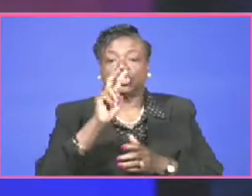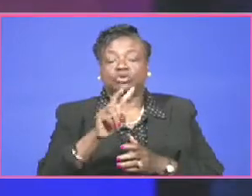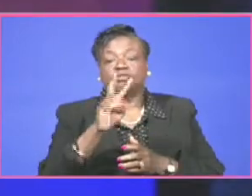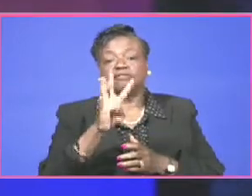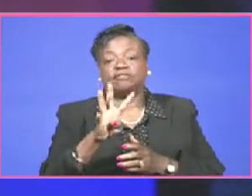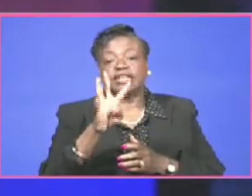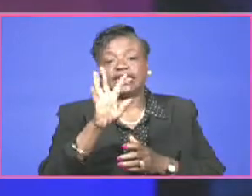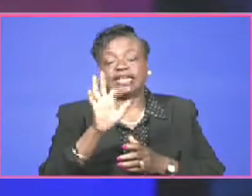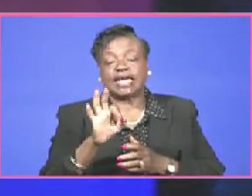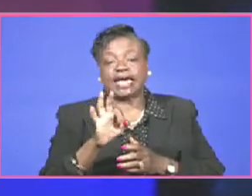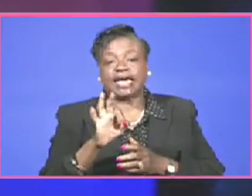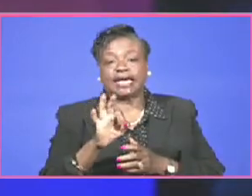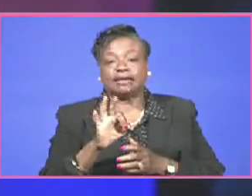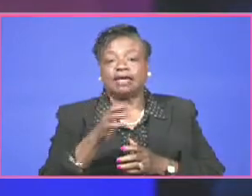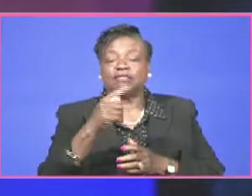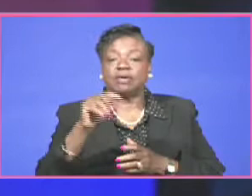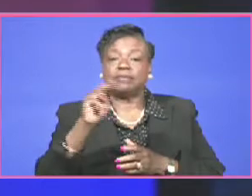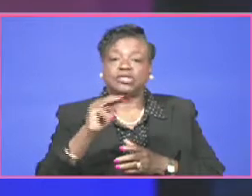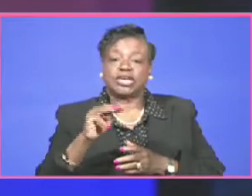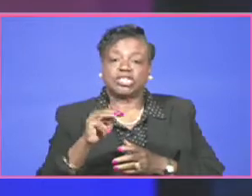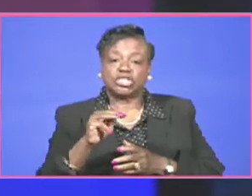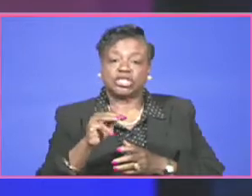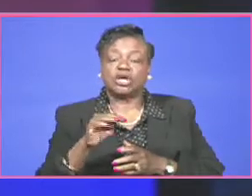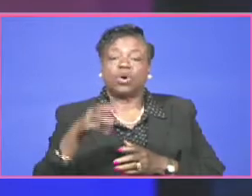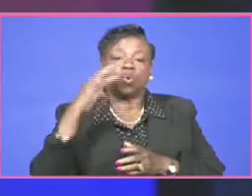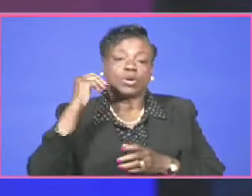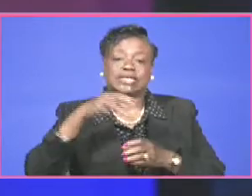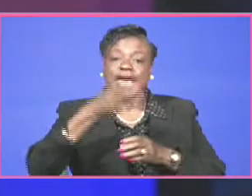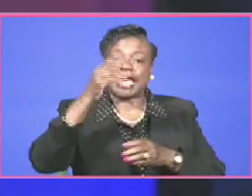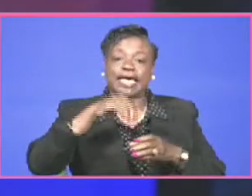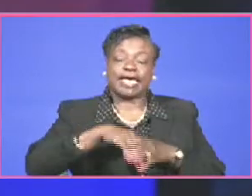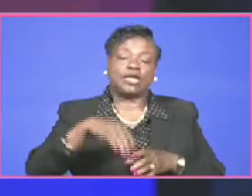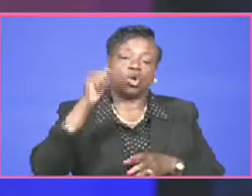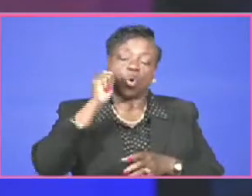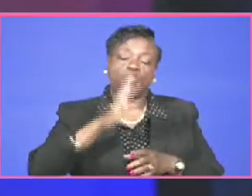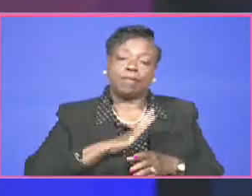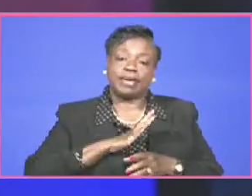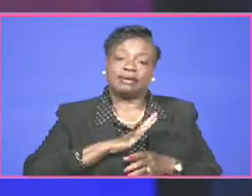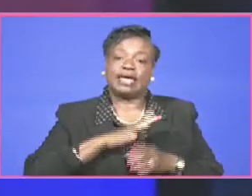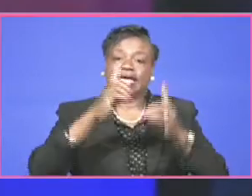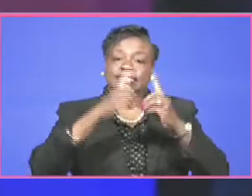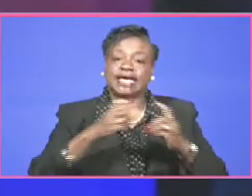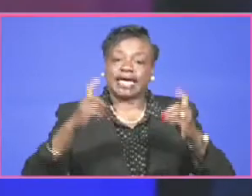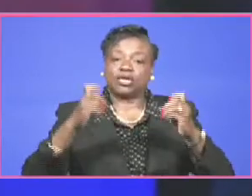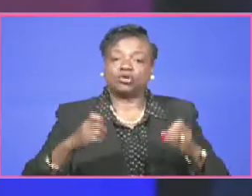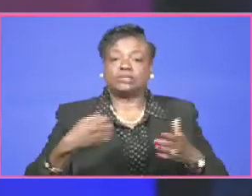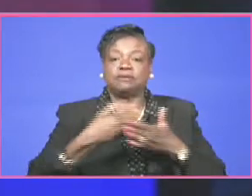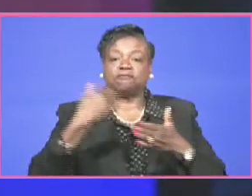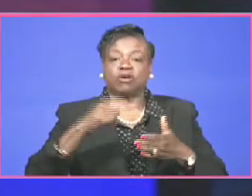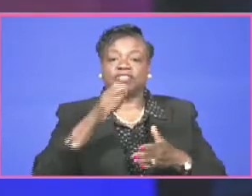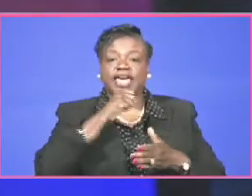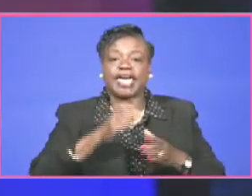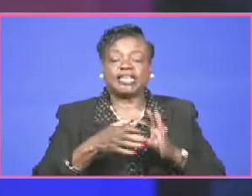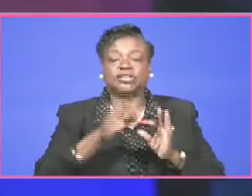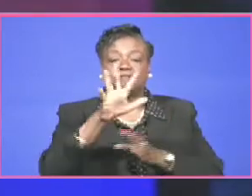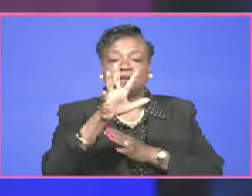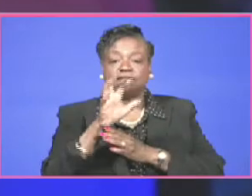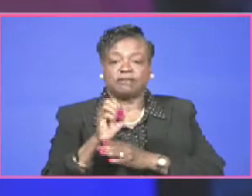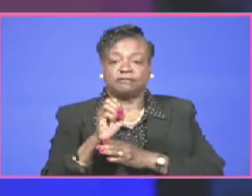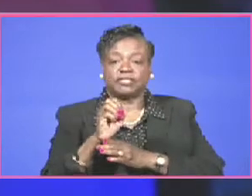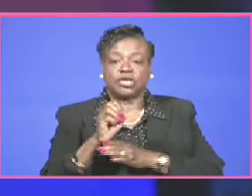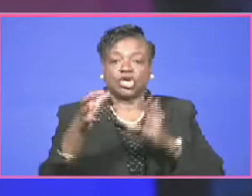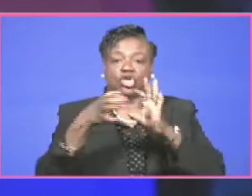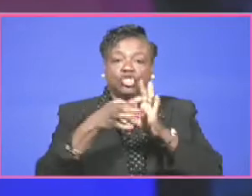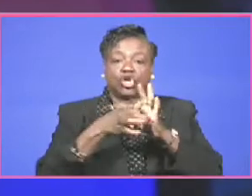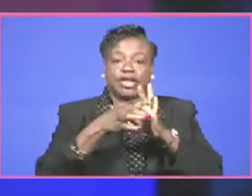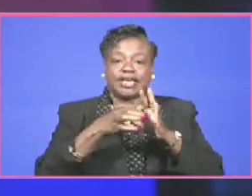cancer patients. The mutation frequency was particularly high in women diagnosed before the age of 50. Now joining us live in studio